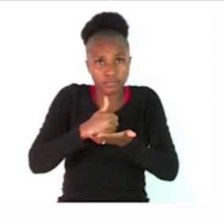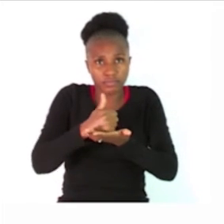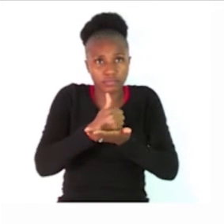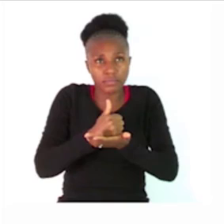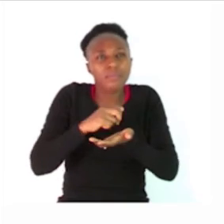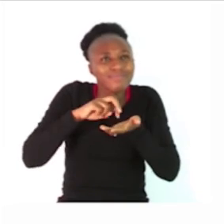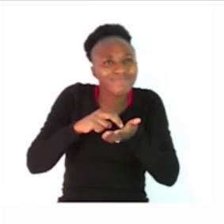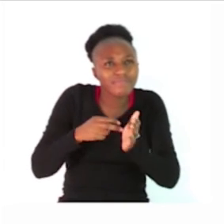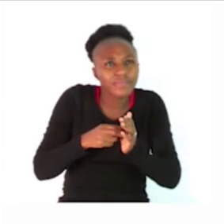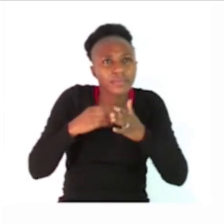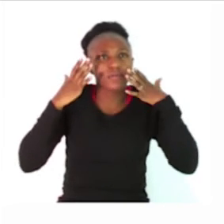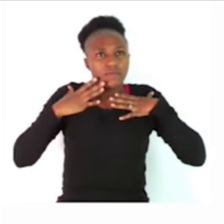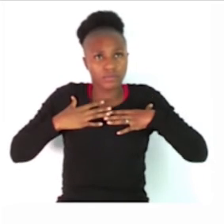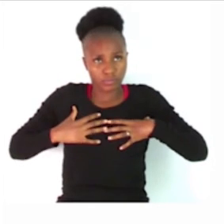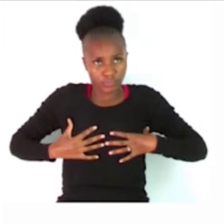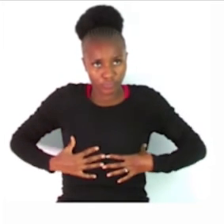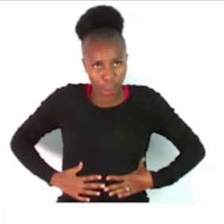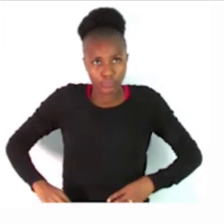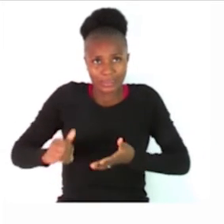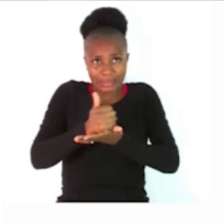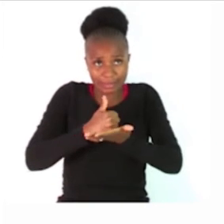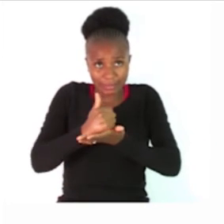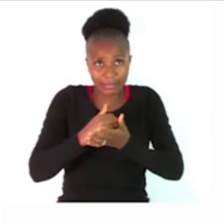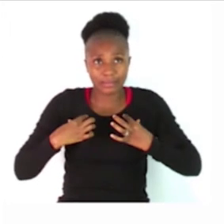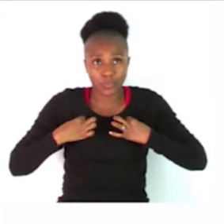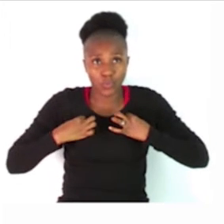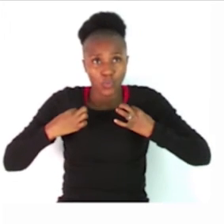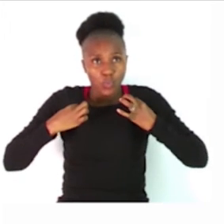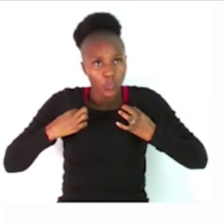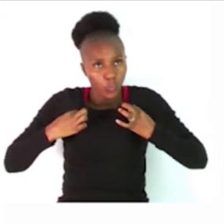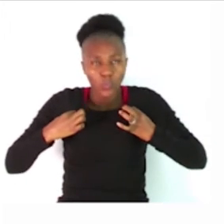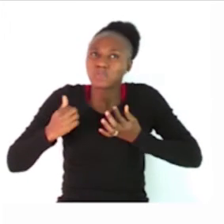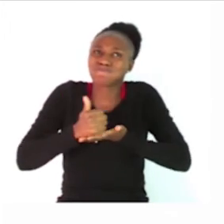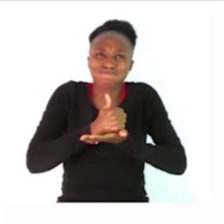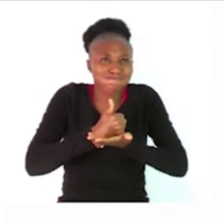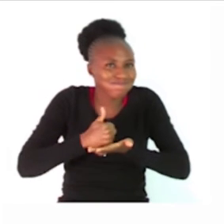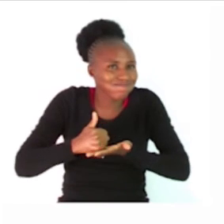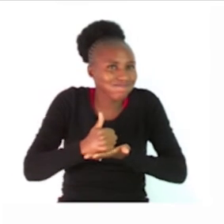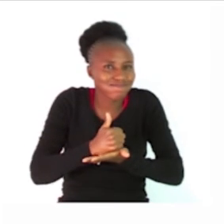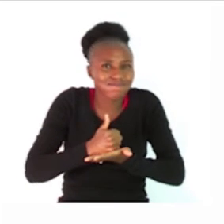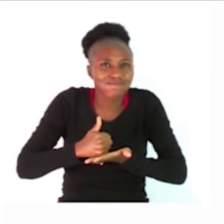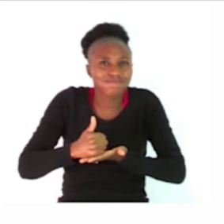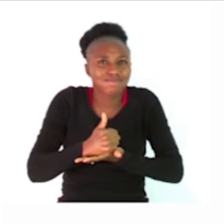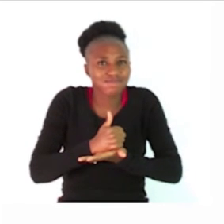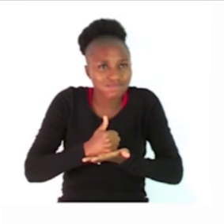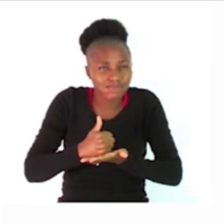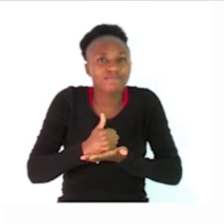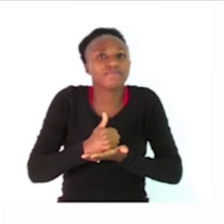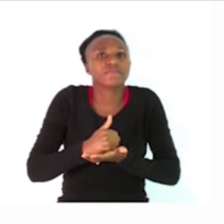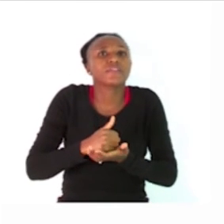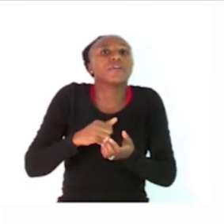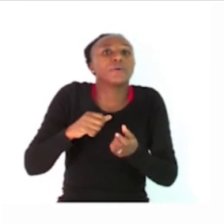keeping your body clean as well as keeping the clothes you're wearing clean and dry. And social asset is